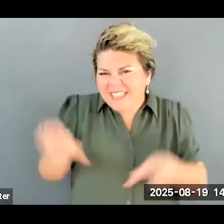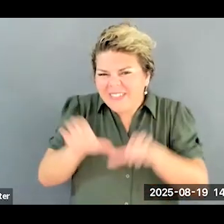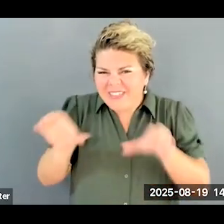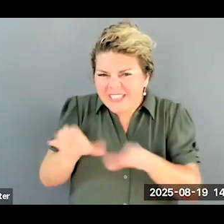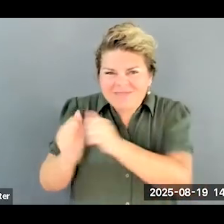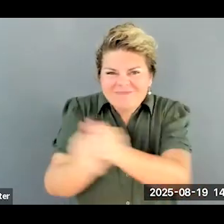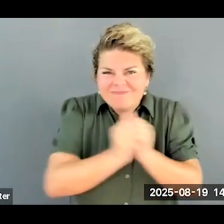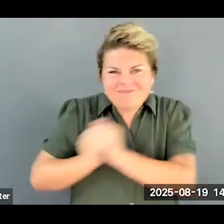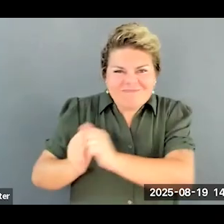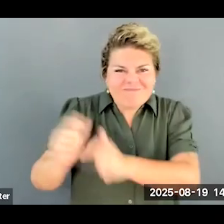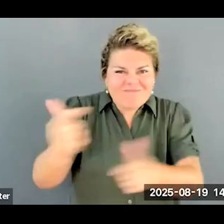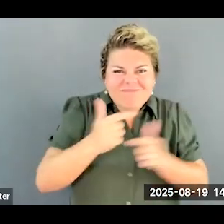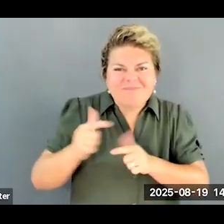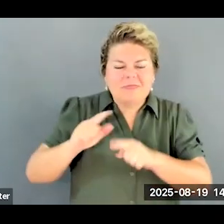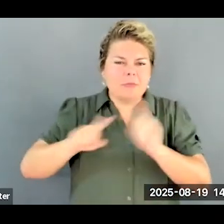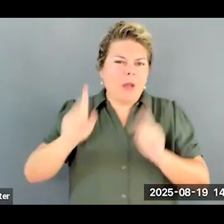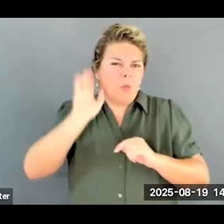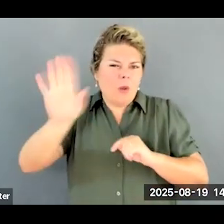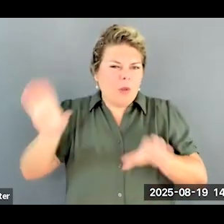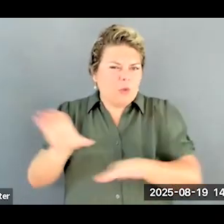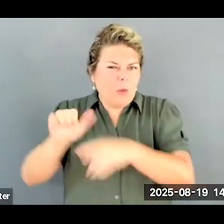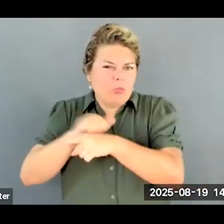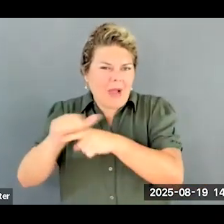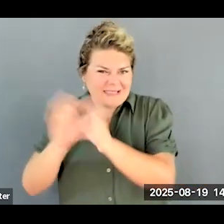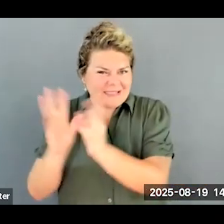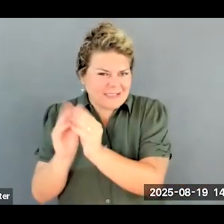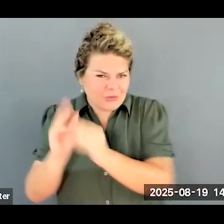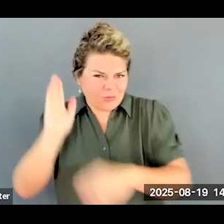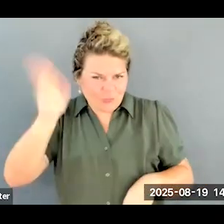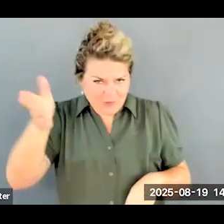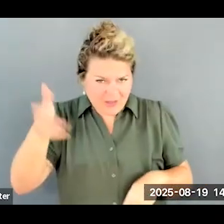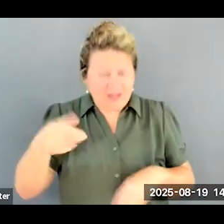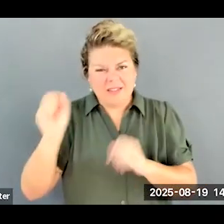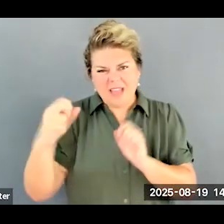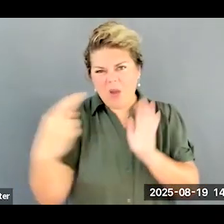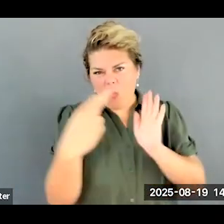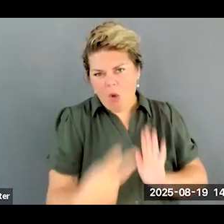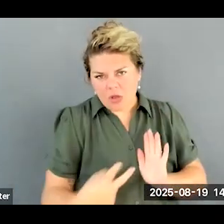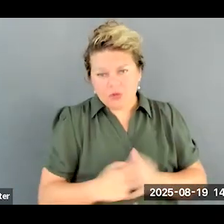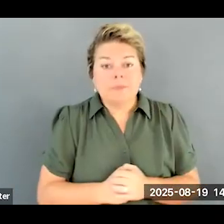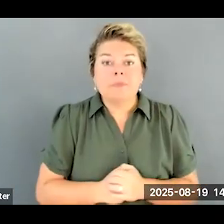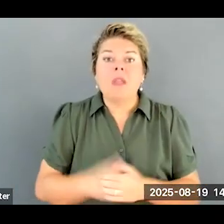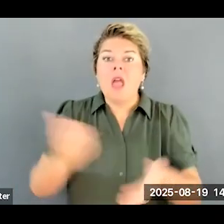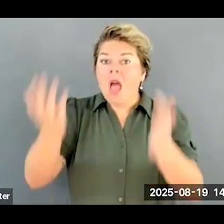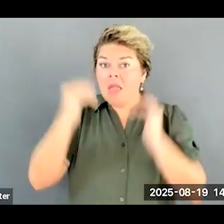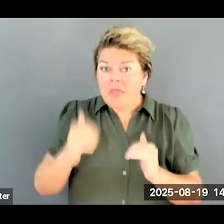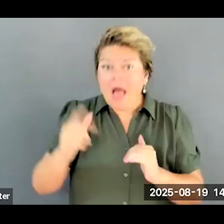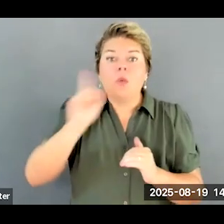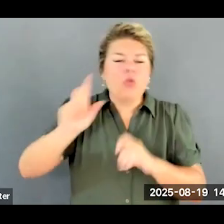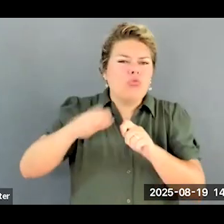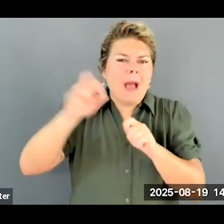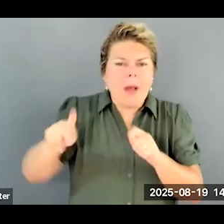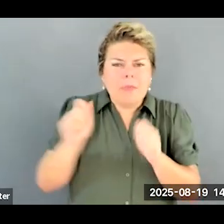purposes, we are going to do a practice session that I will walk you through as a viewer. And then I'm going to wrap up with going over some